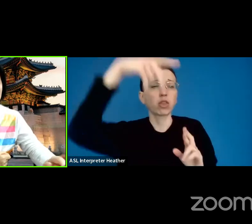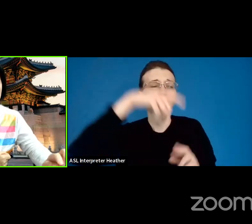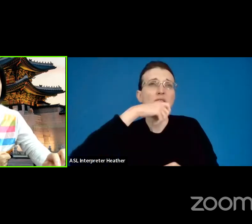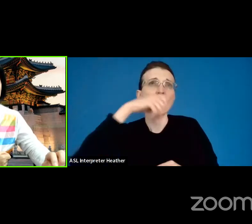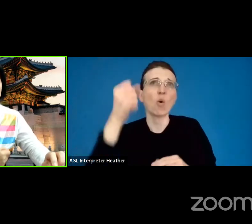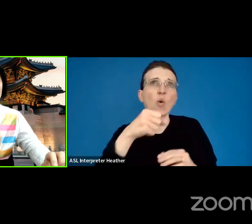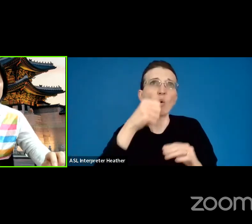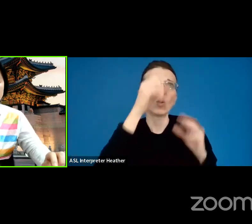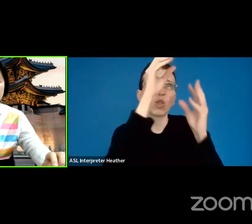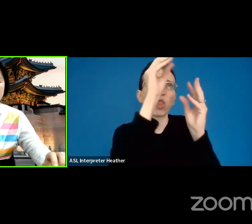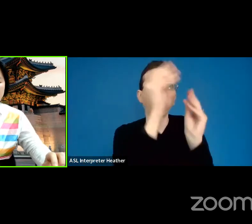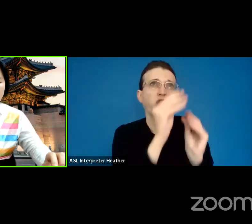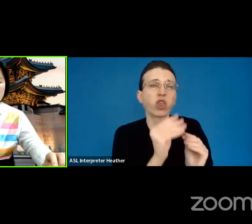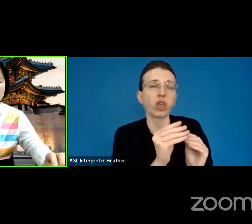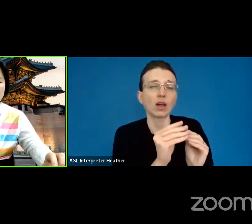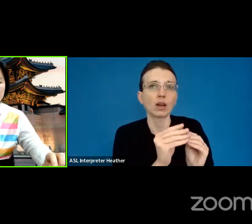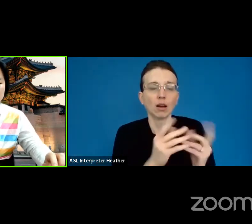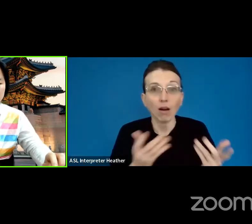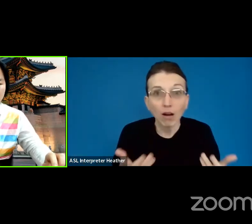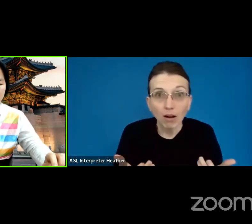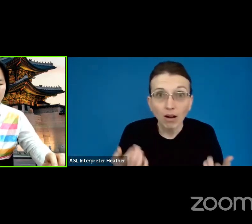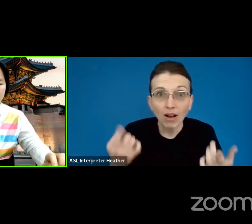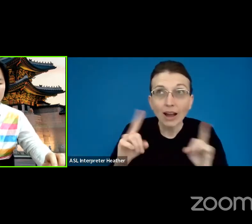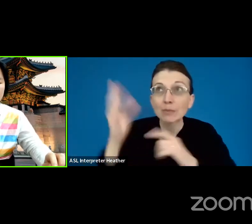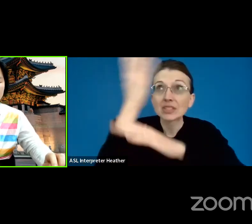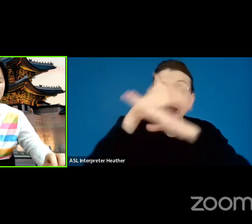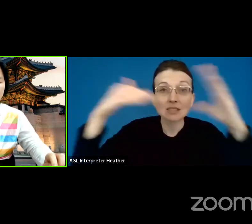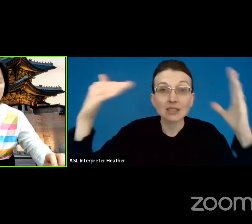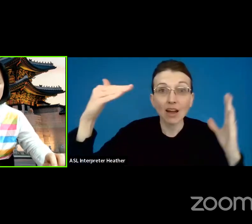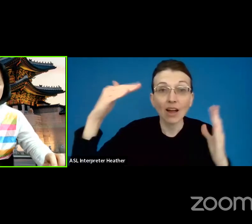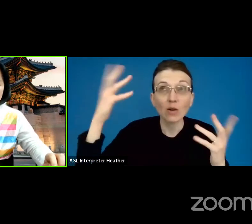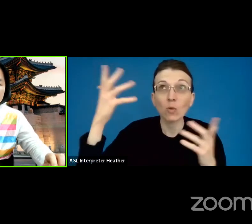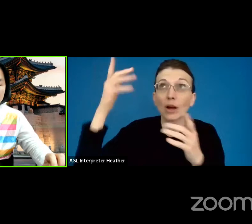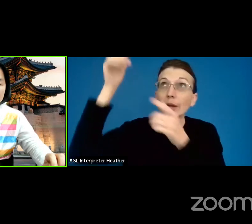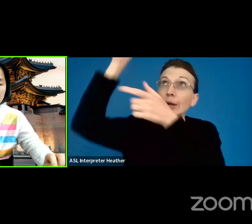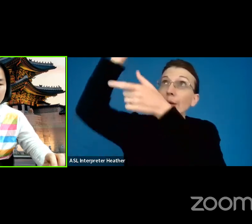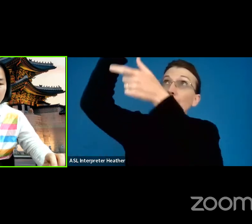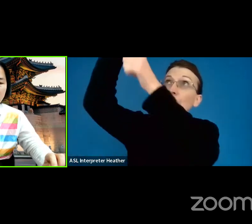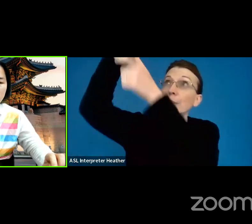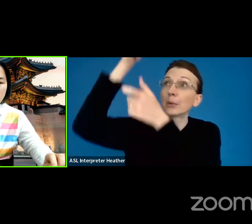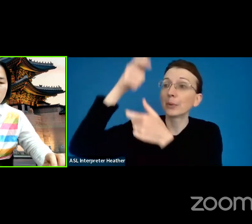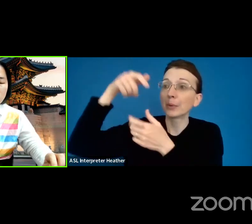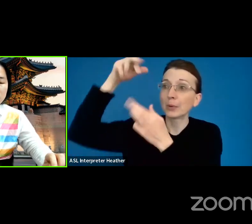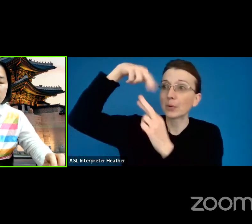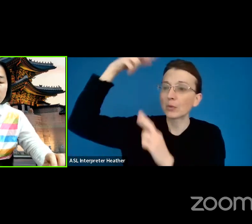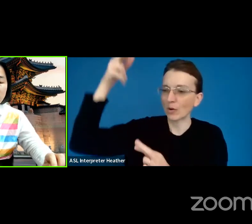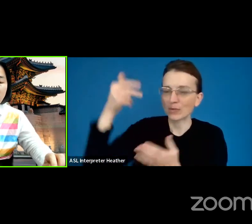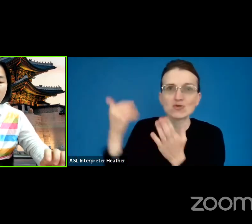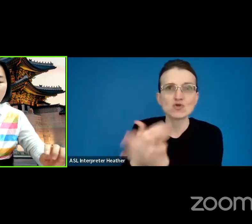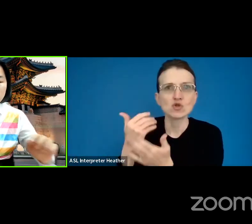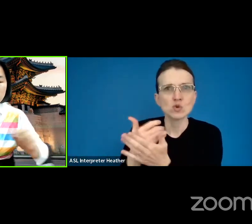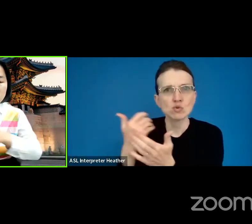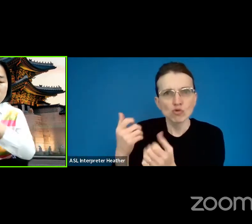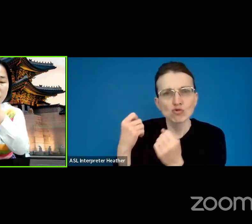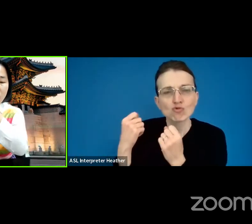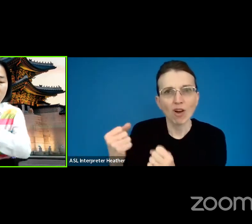Then a new rope came down from the sky, and the children rode it up to the